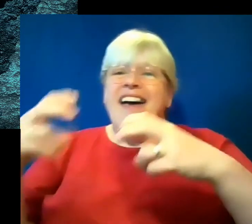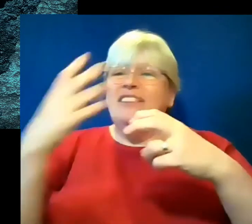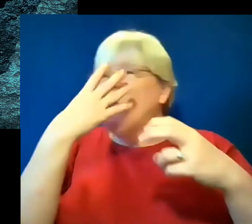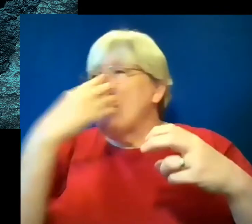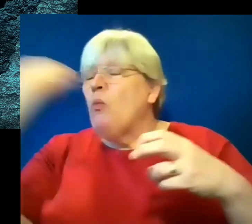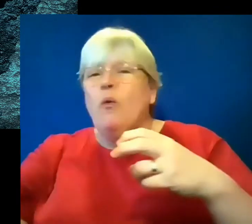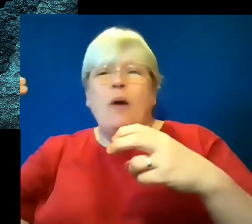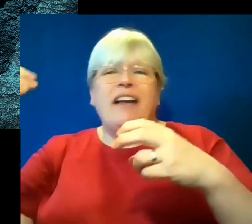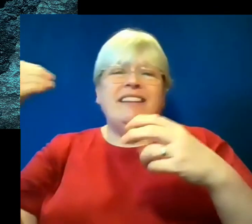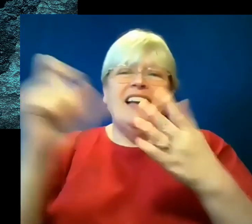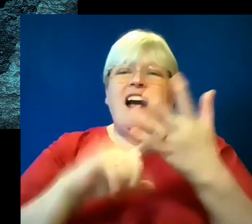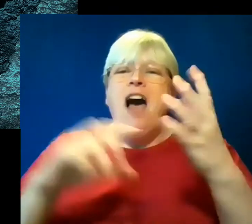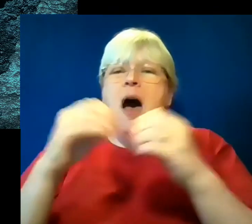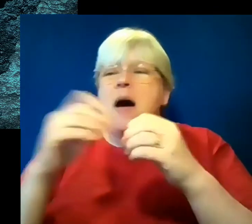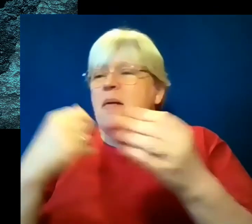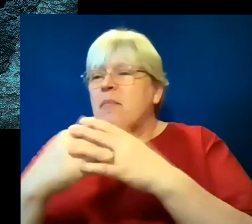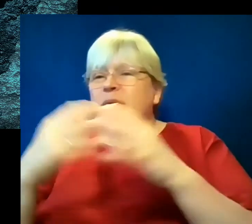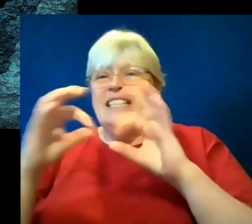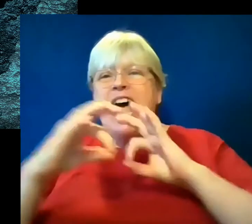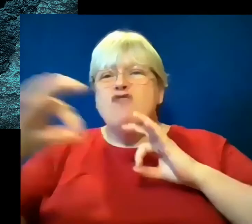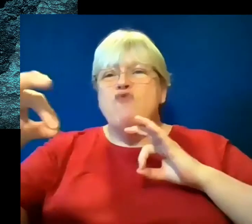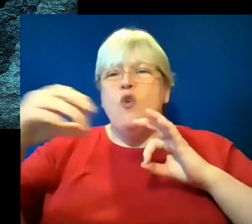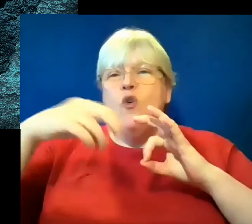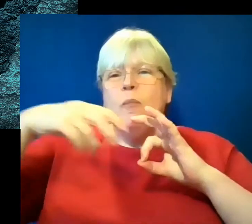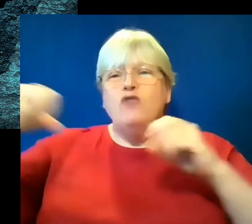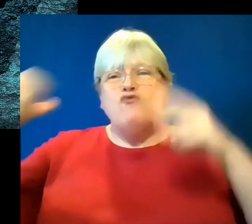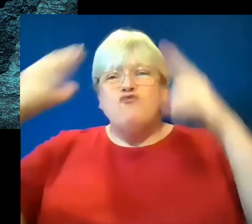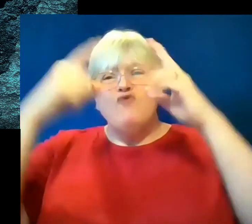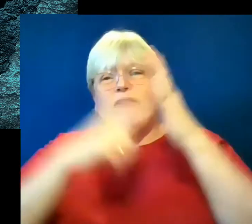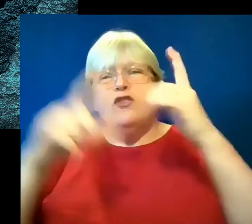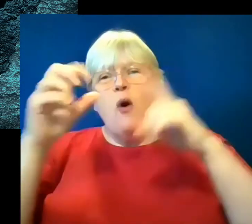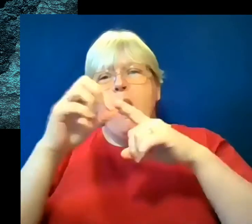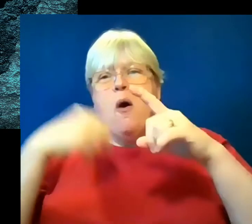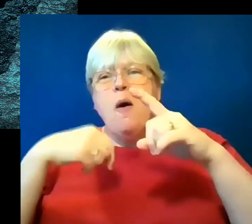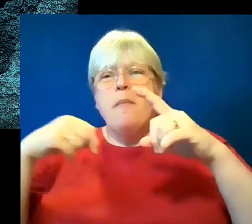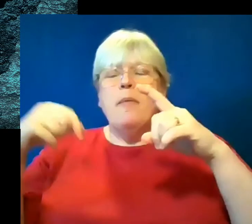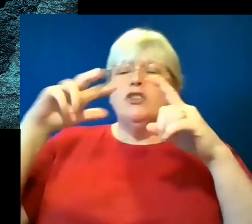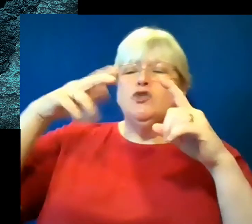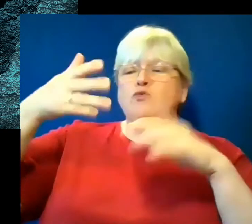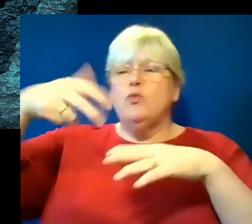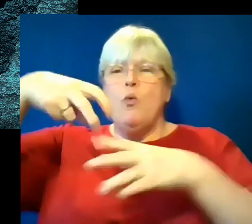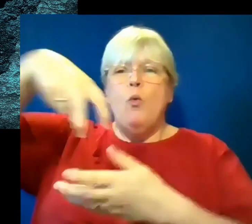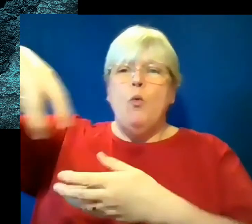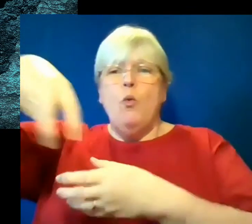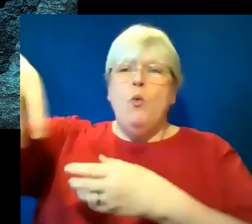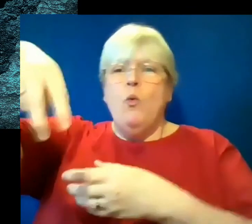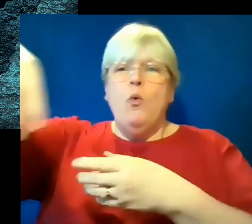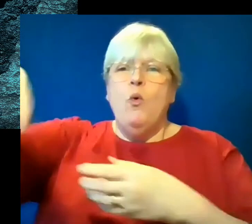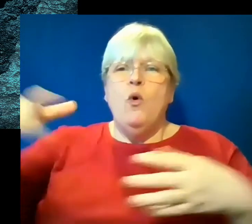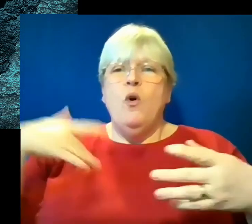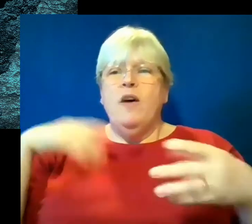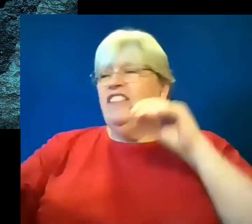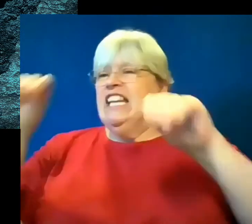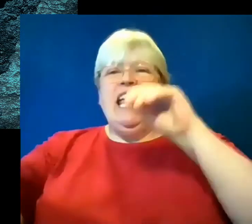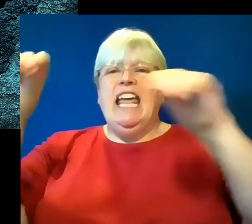Wilder and the scene on the tightrope in Rooftoppers where they stand above the city, wobbling on a tightrope, feeding pigeons from their bare